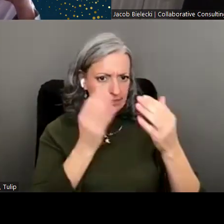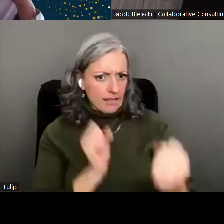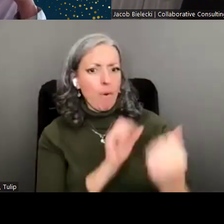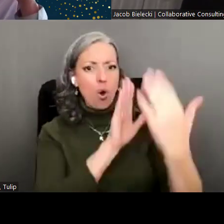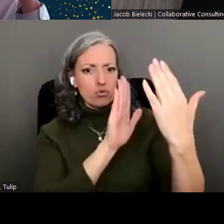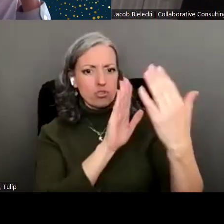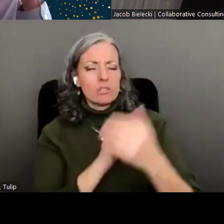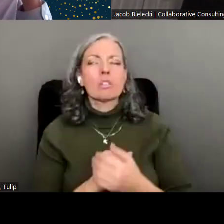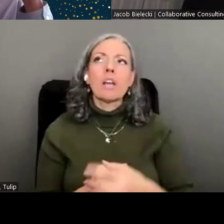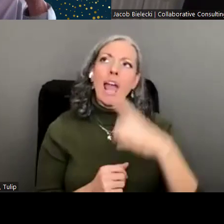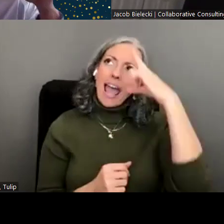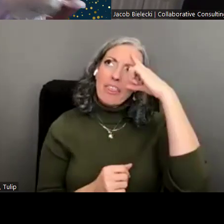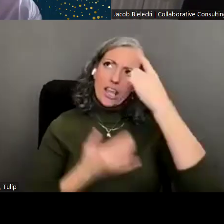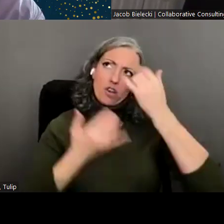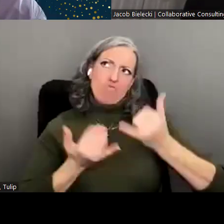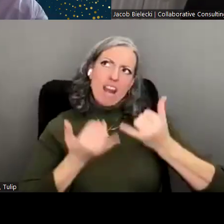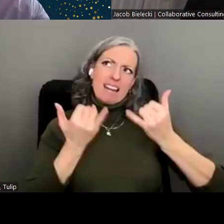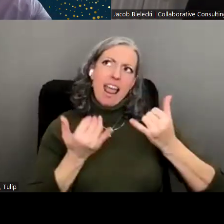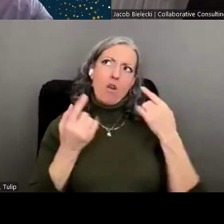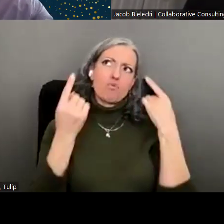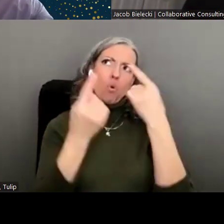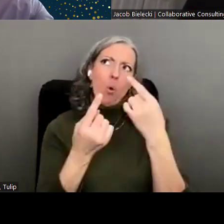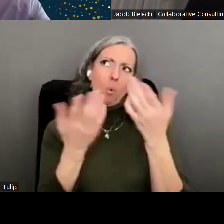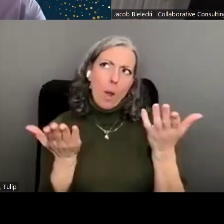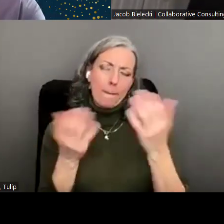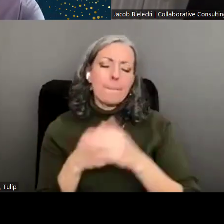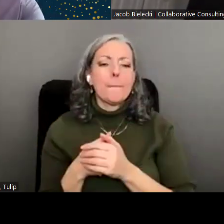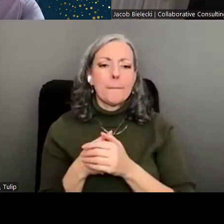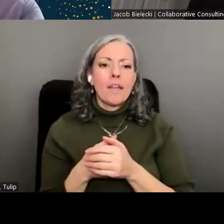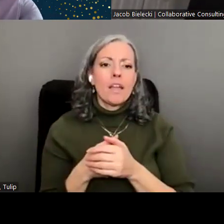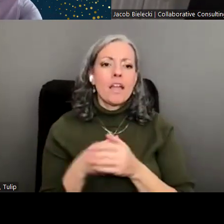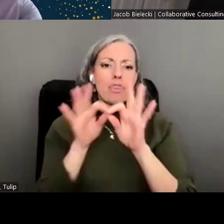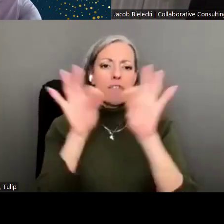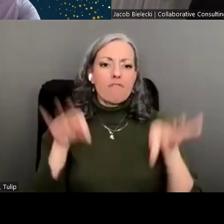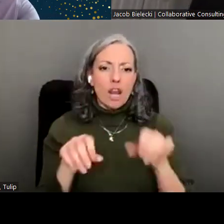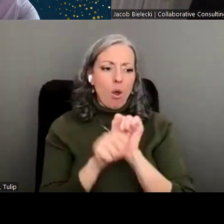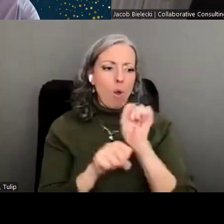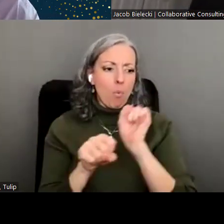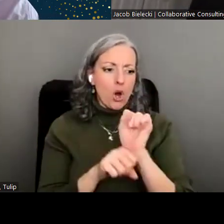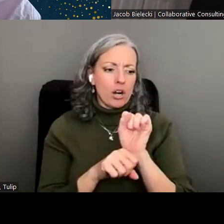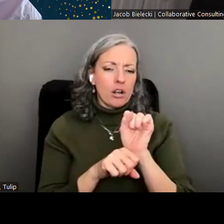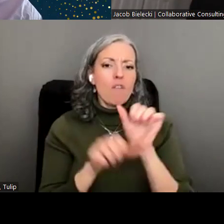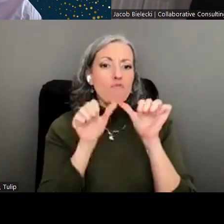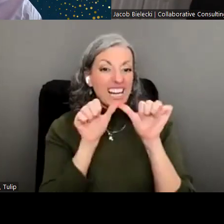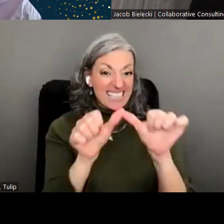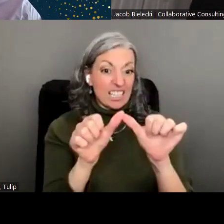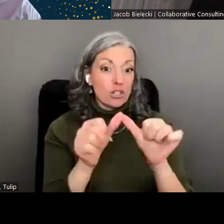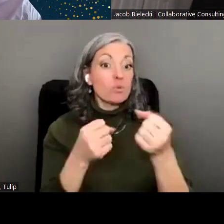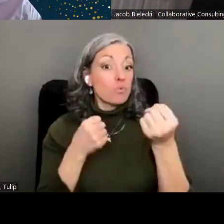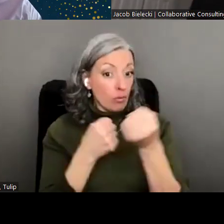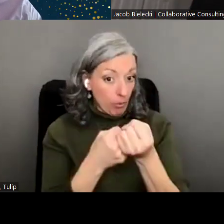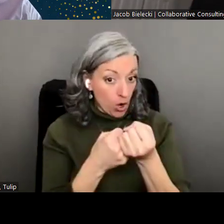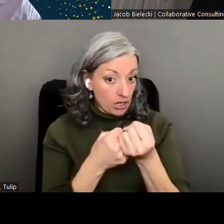I think currently what we point to would be the framework for the long-term services and supports subcommittee, which